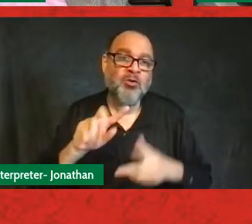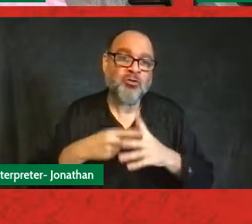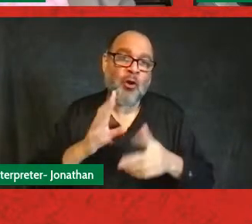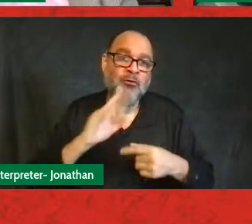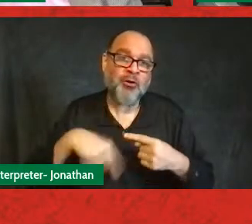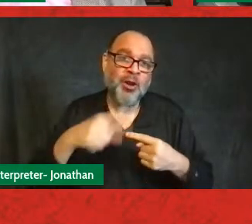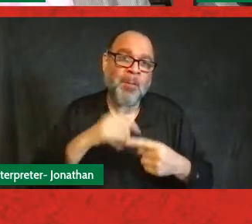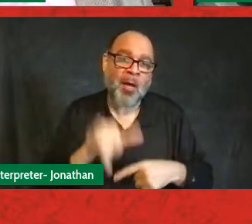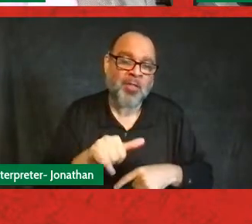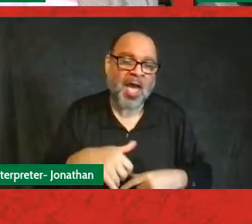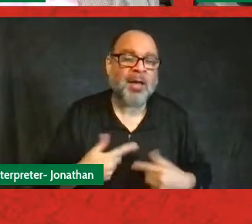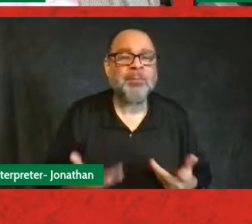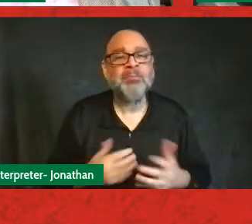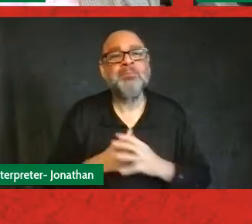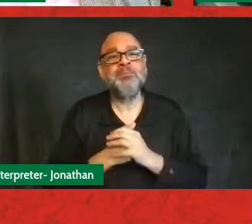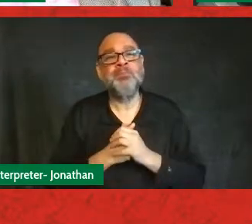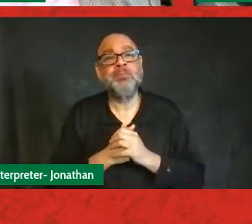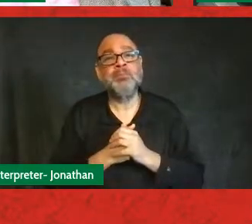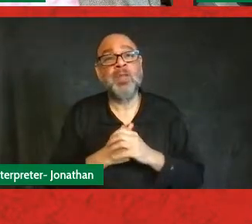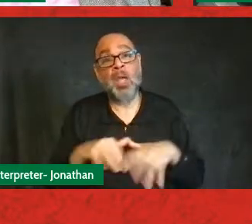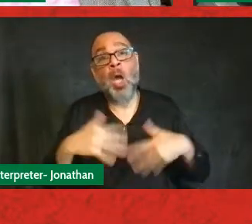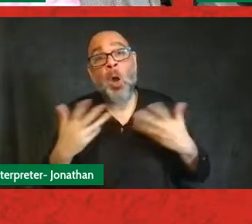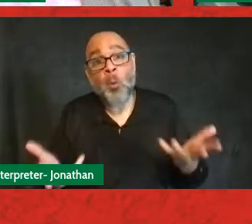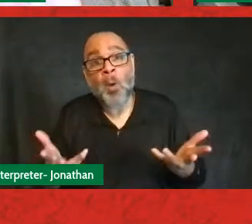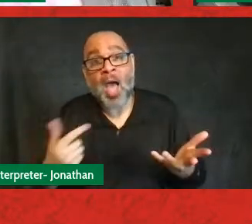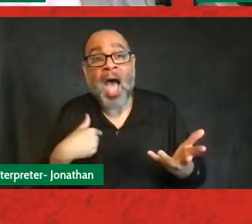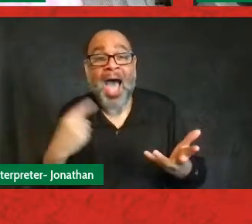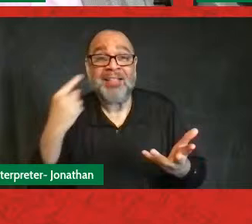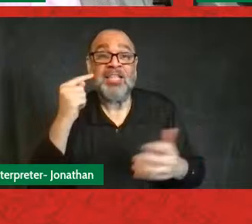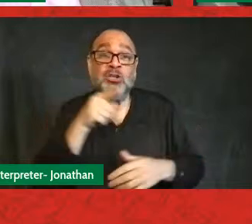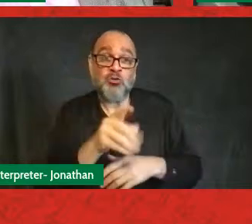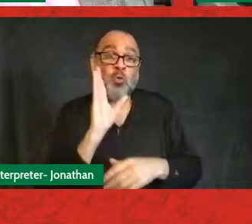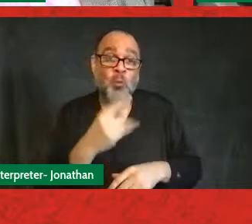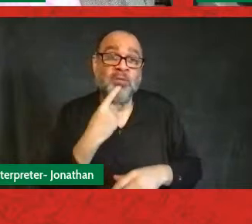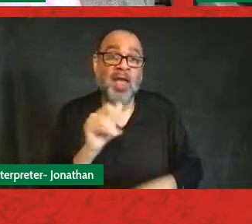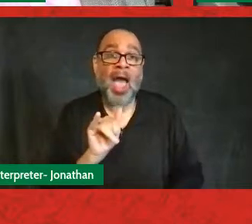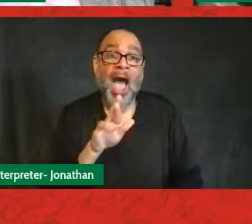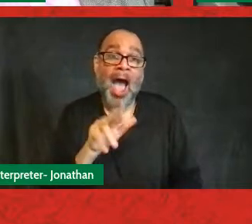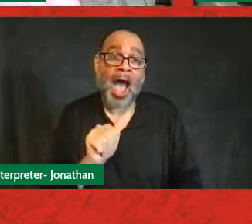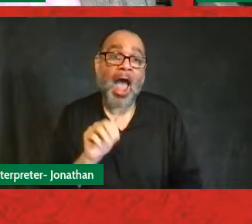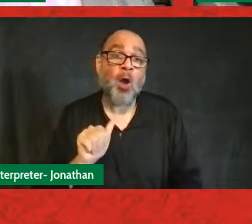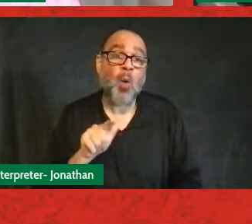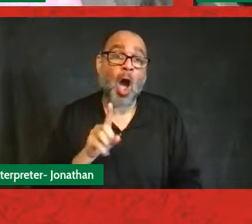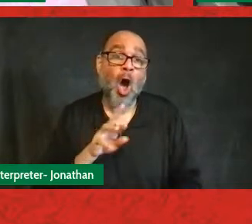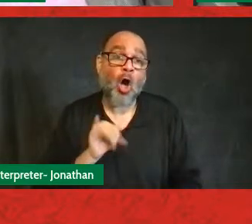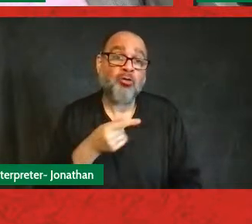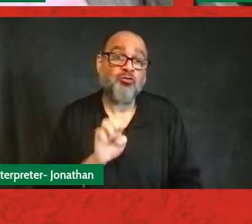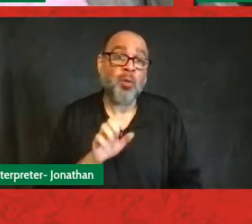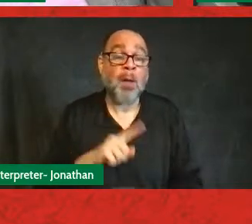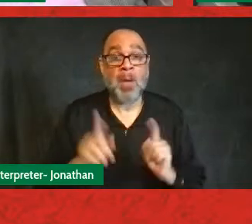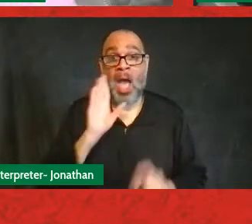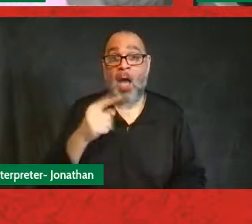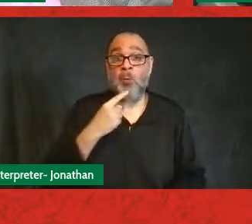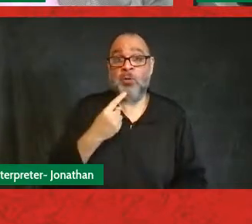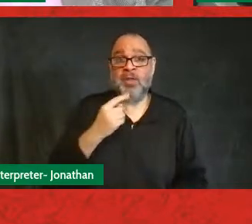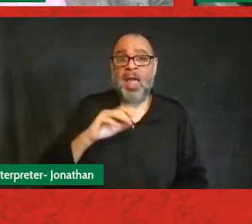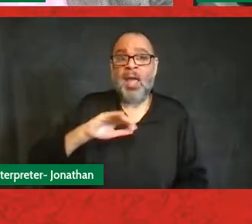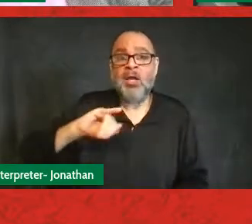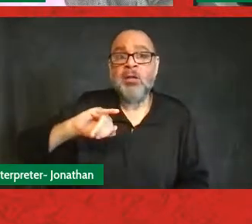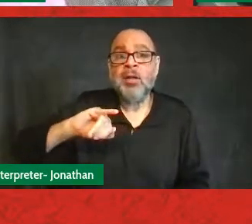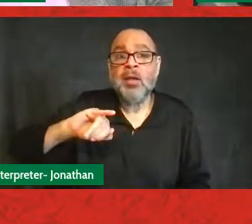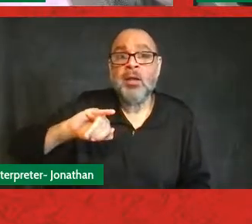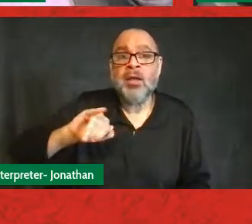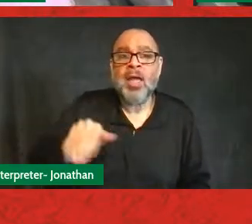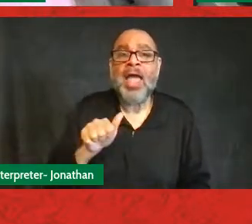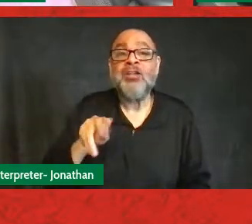so I'm thinking you were probably going to say Ira Aldridge. Yeah. But I'm not going there. I'm going to go James Hewlett. Oh, that's cool. Okay. And the reason I'm going to go